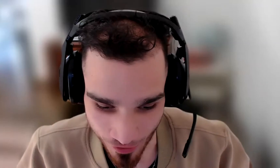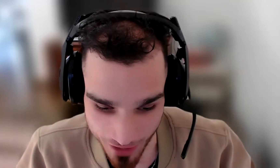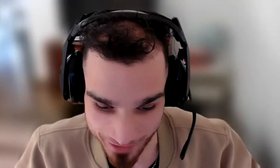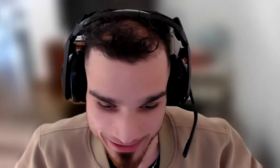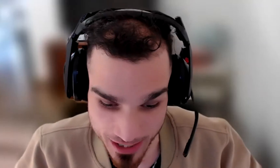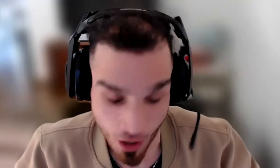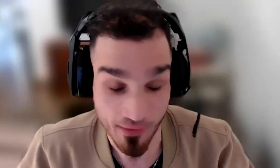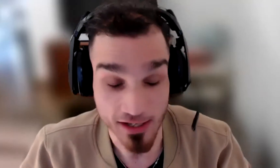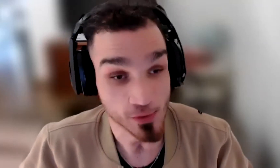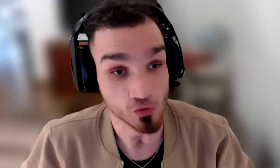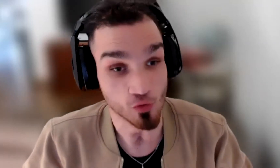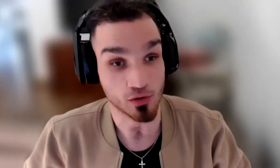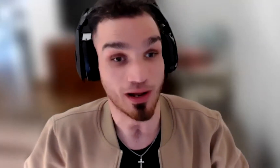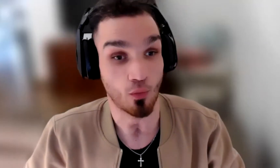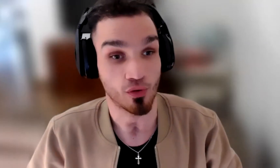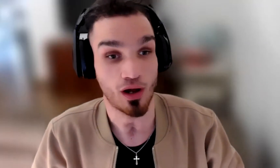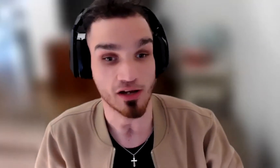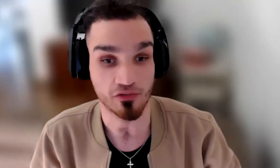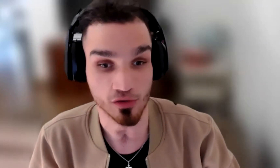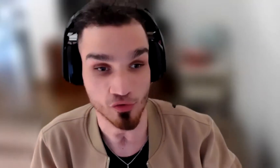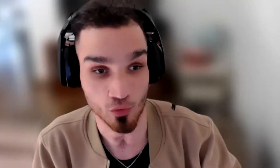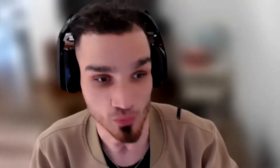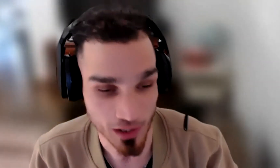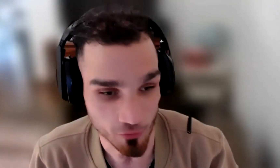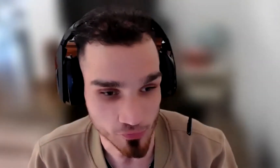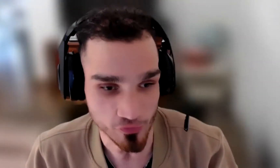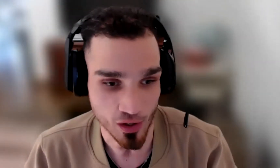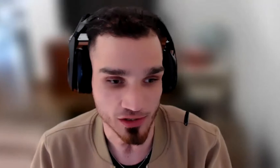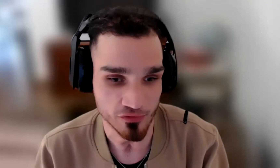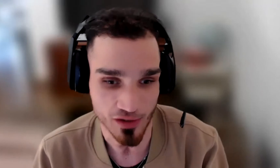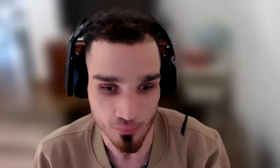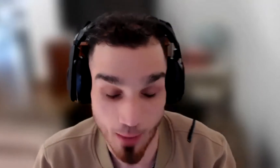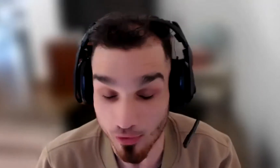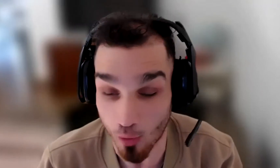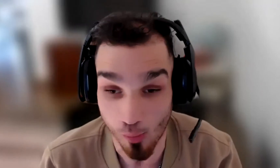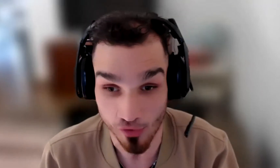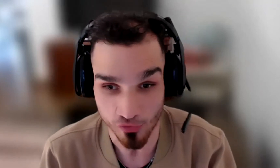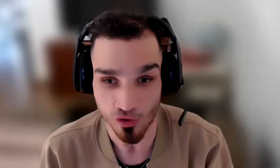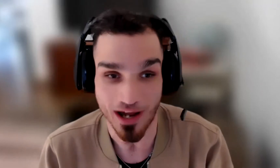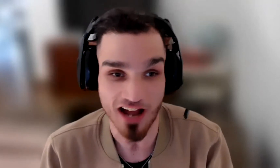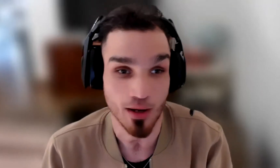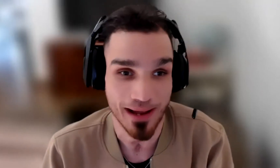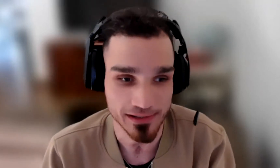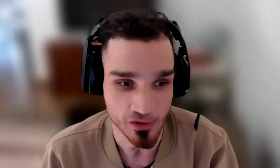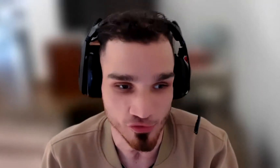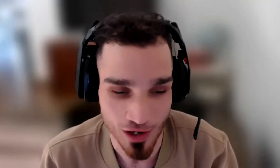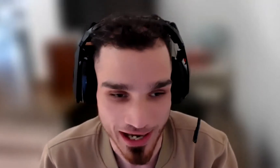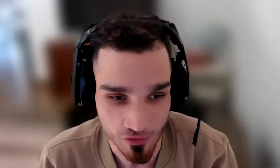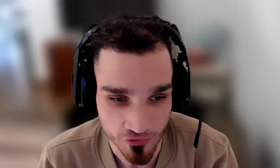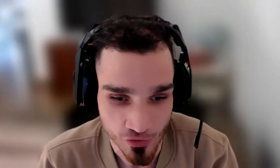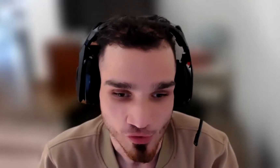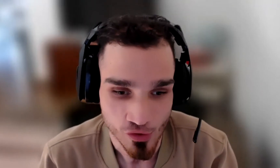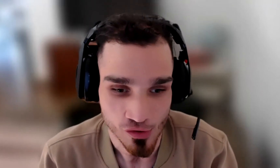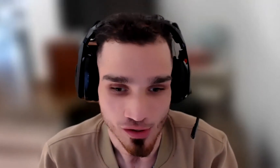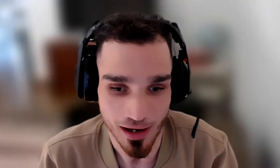but I've had experience with mental health. I've consulted with governments. I'm a normal person. I have my bad days.